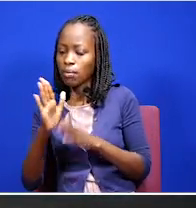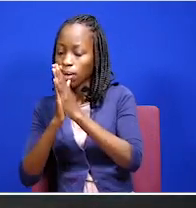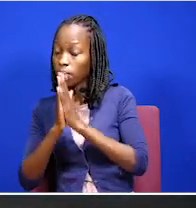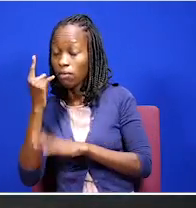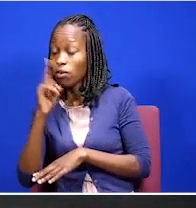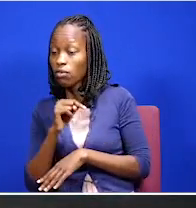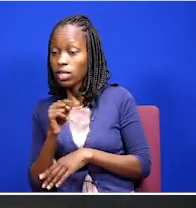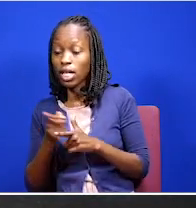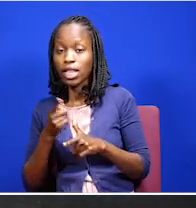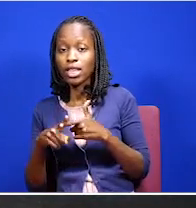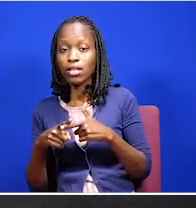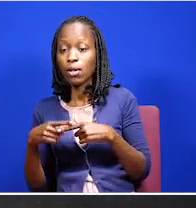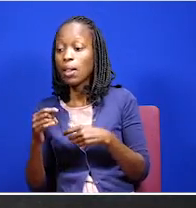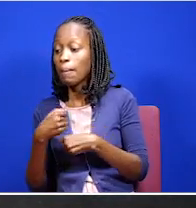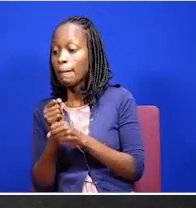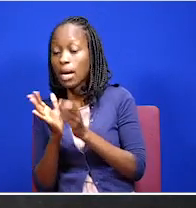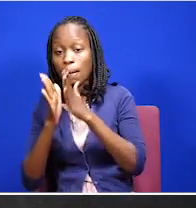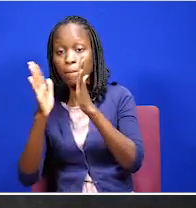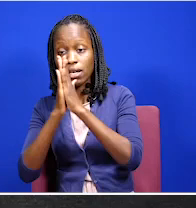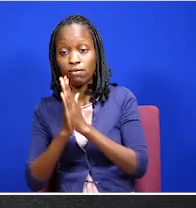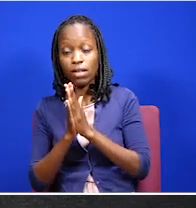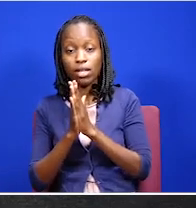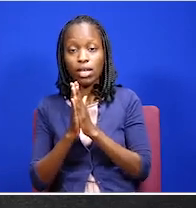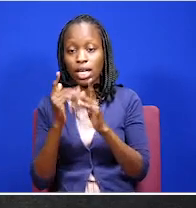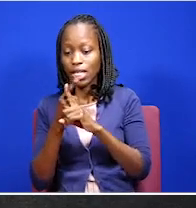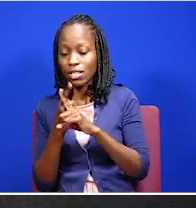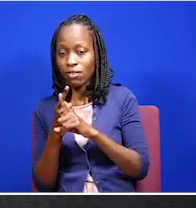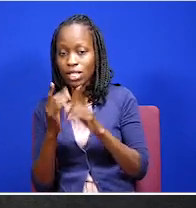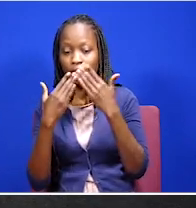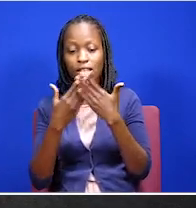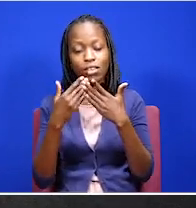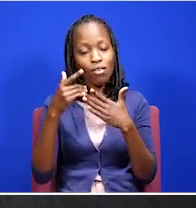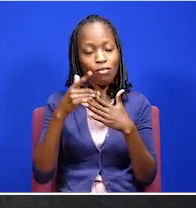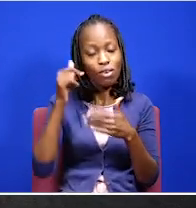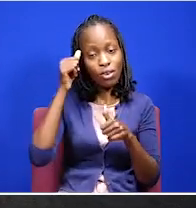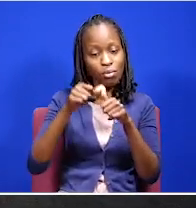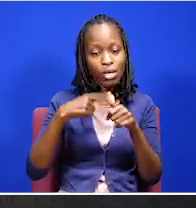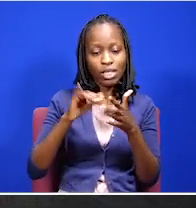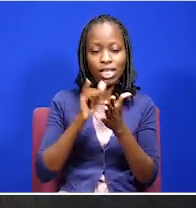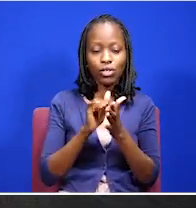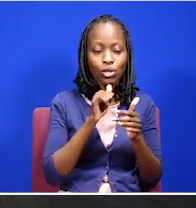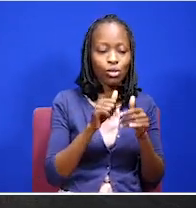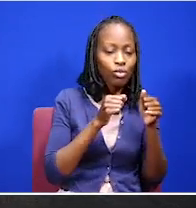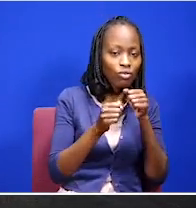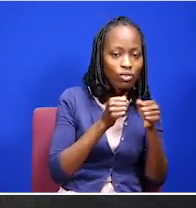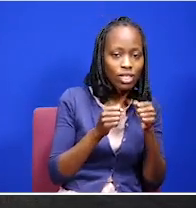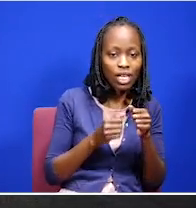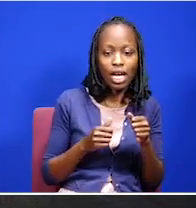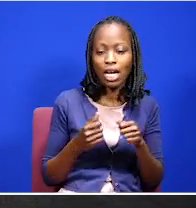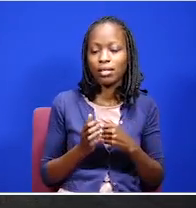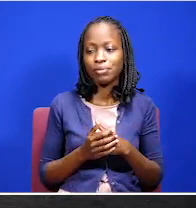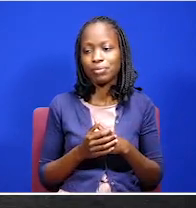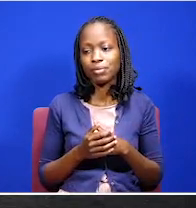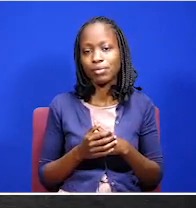makes such a difference. Amen. And thank you for reminding us that we should leave our swords behind. Plan B is not part of